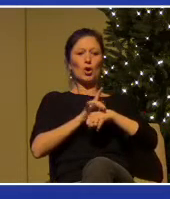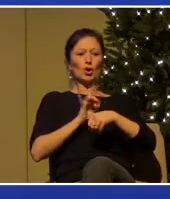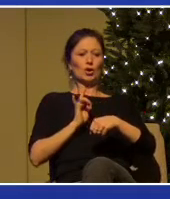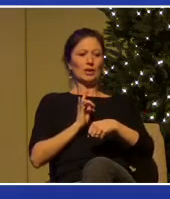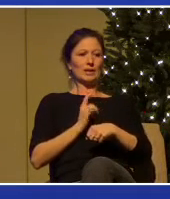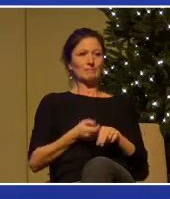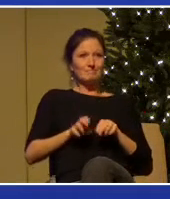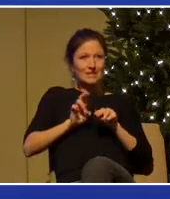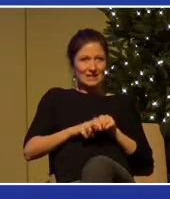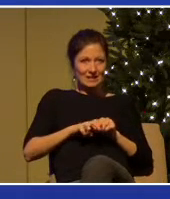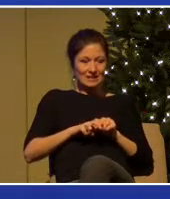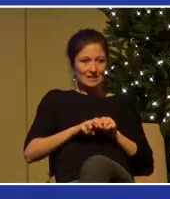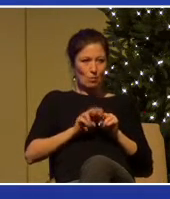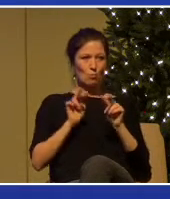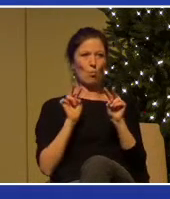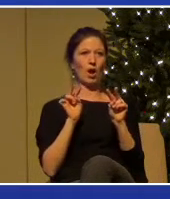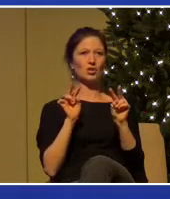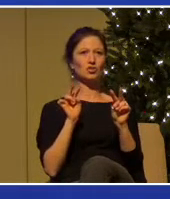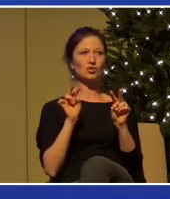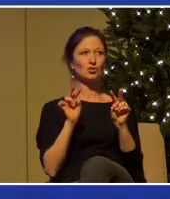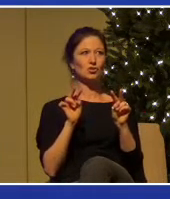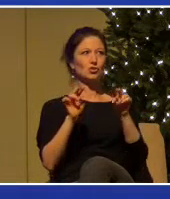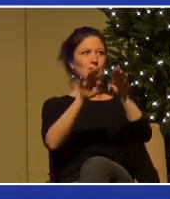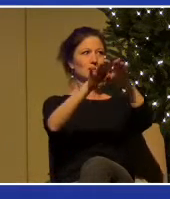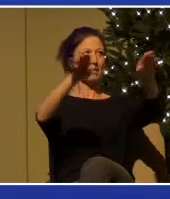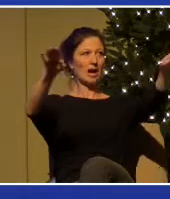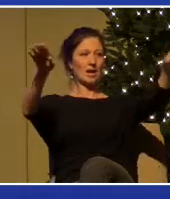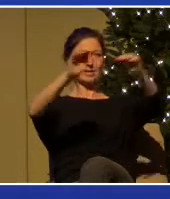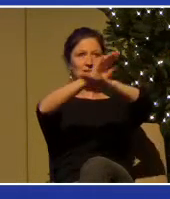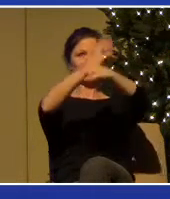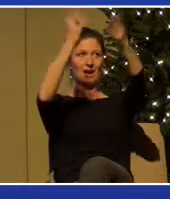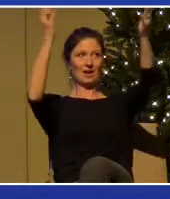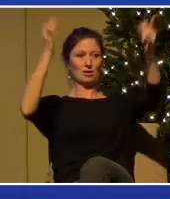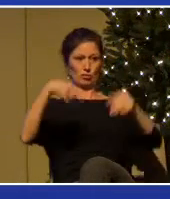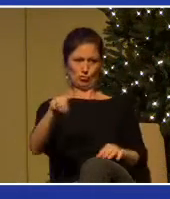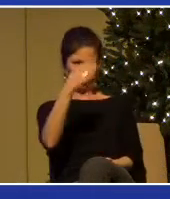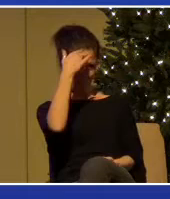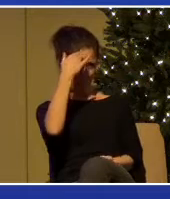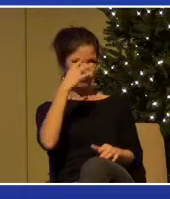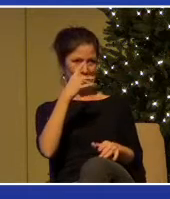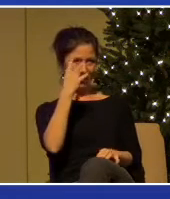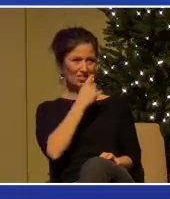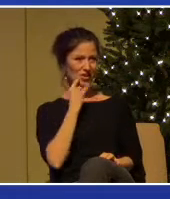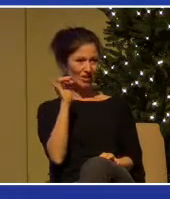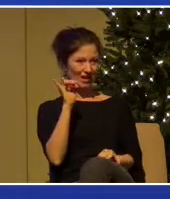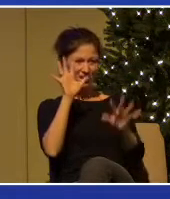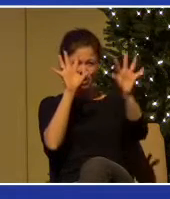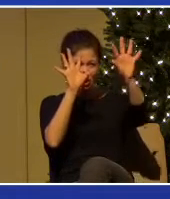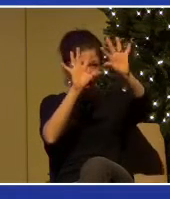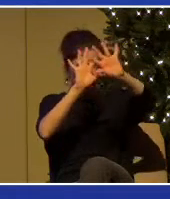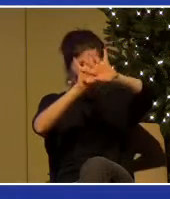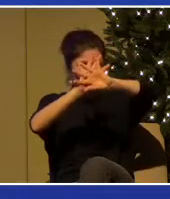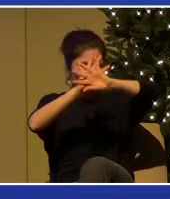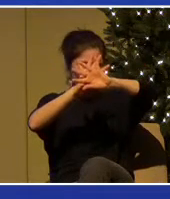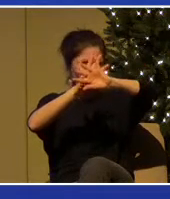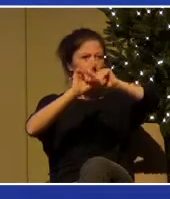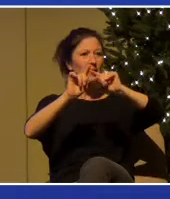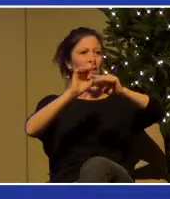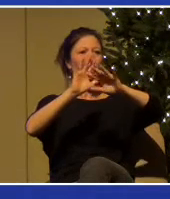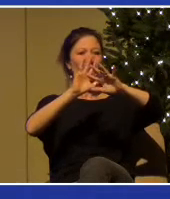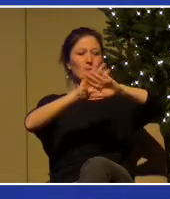sits and watches the world. And if you've been up at that time, you know what it looks like. The darkness starts to